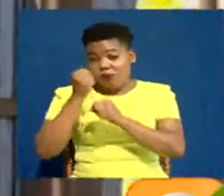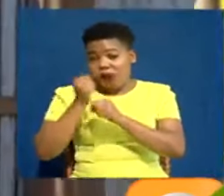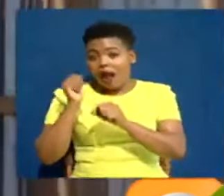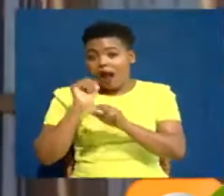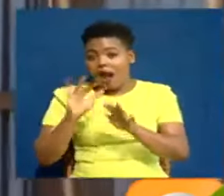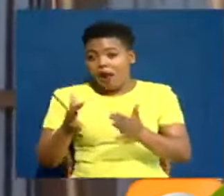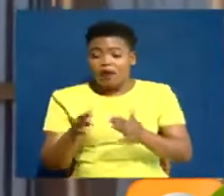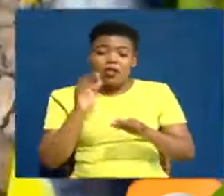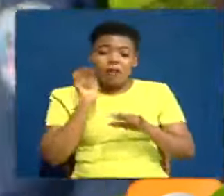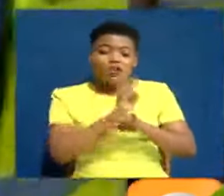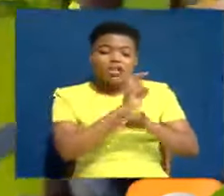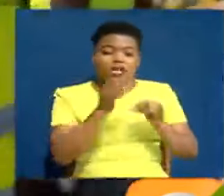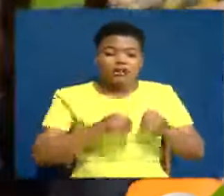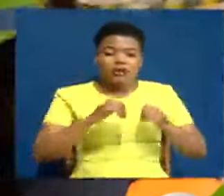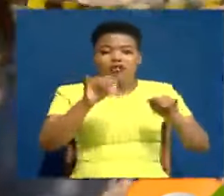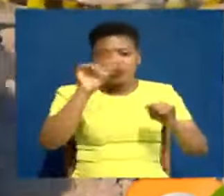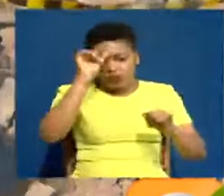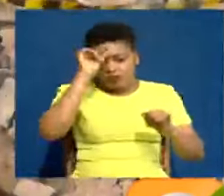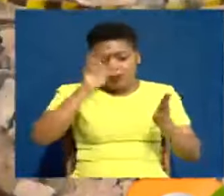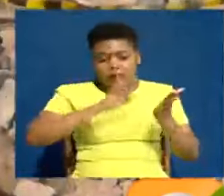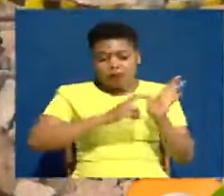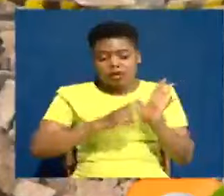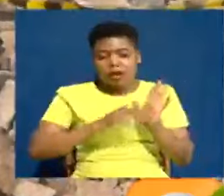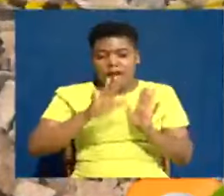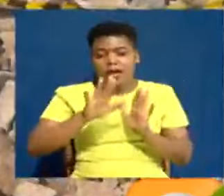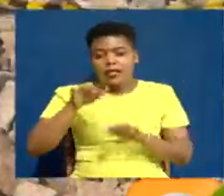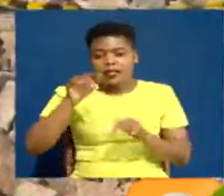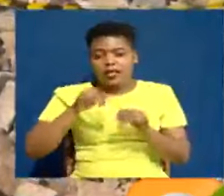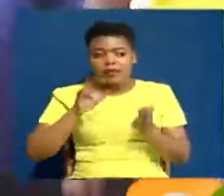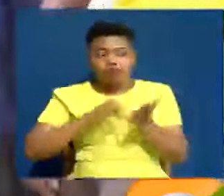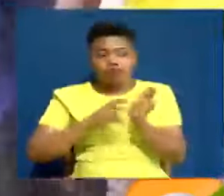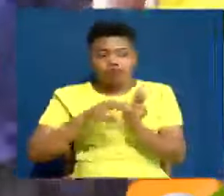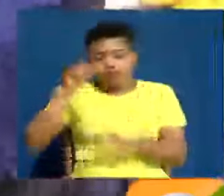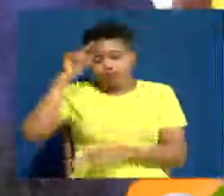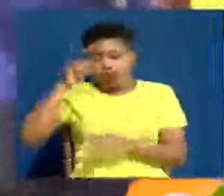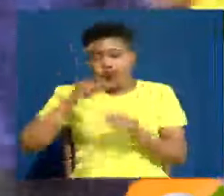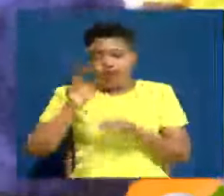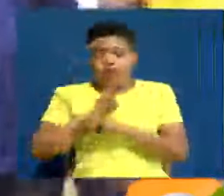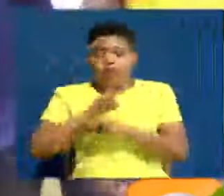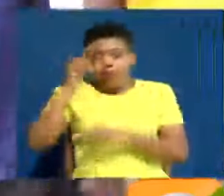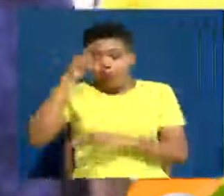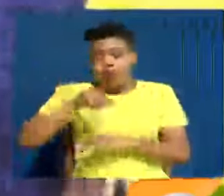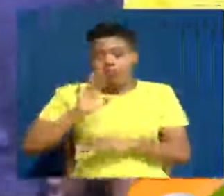and monitoring the implementation of government's priority programs and projects.